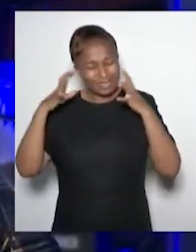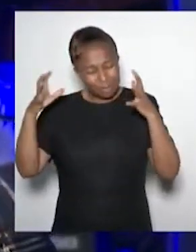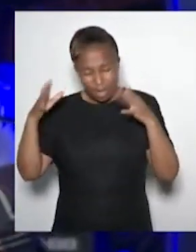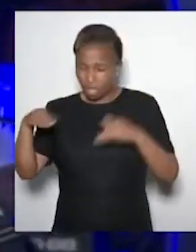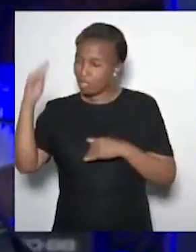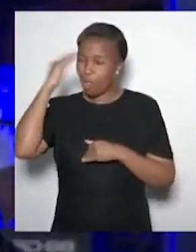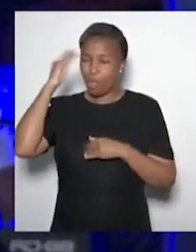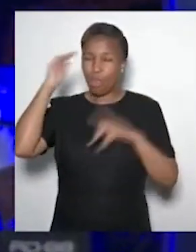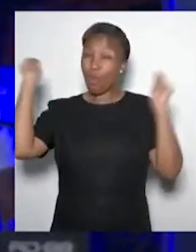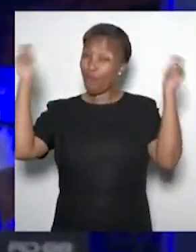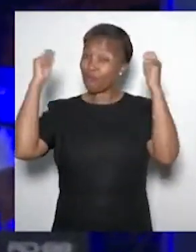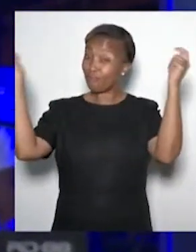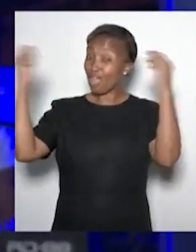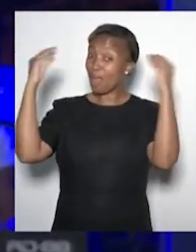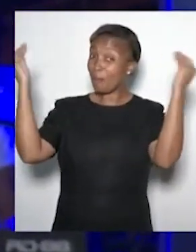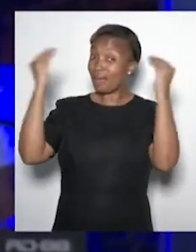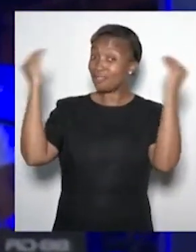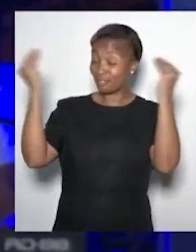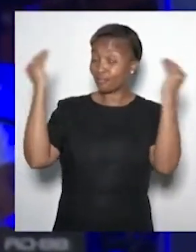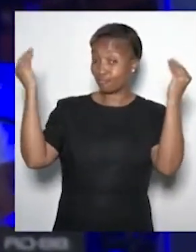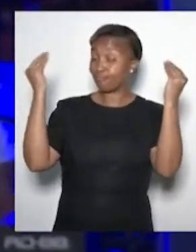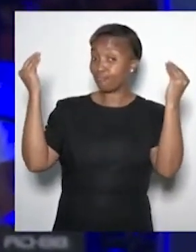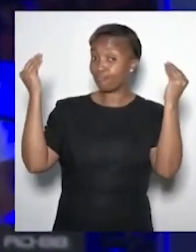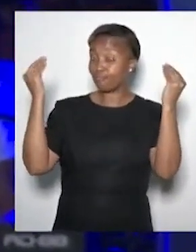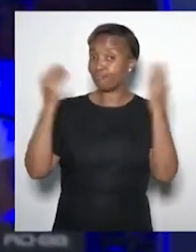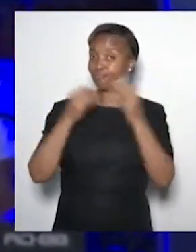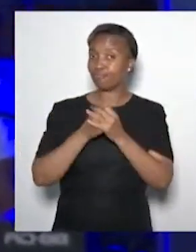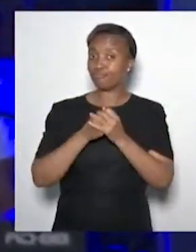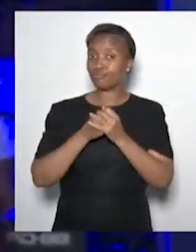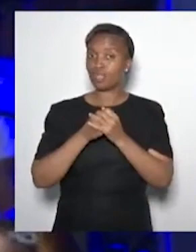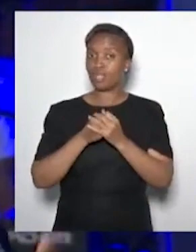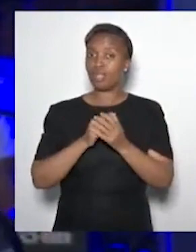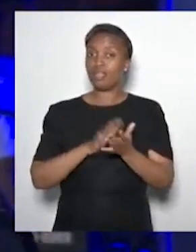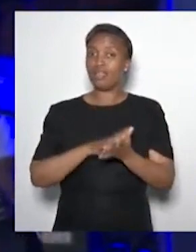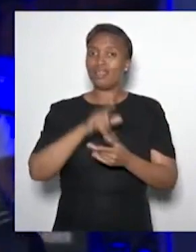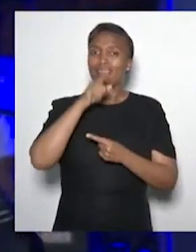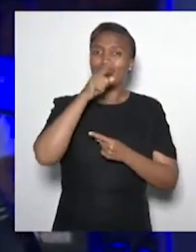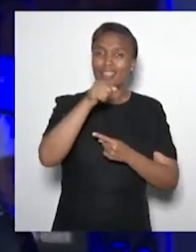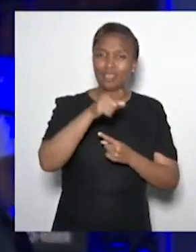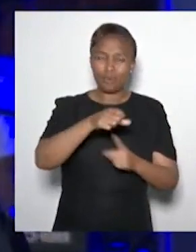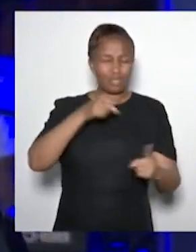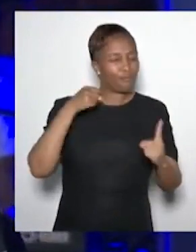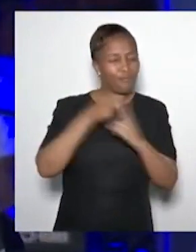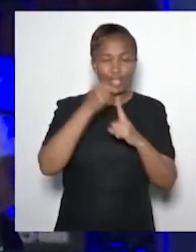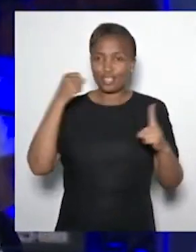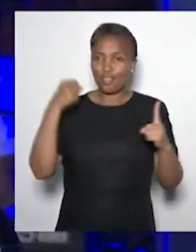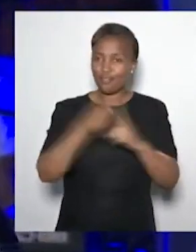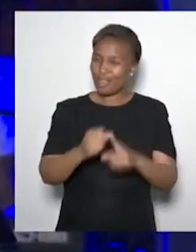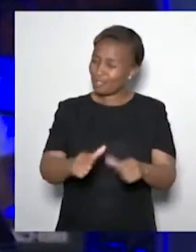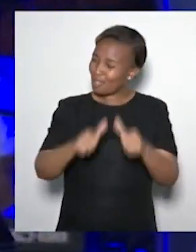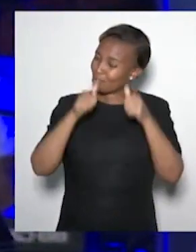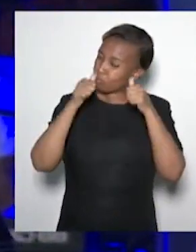popular. He was a great fighter.